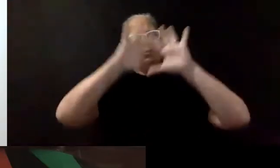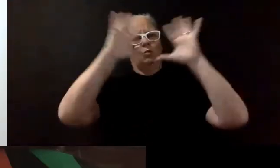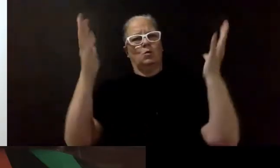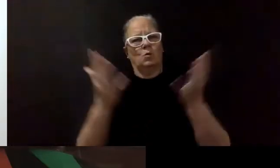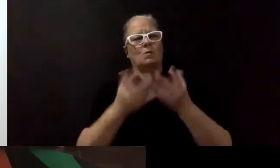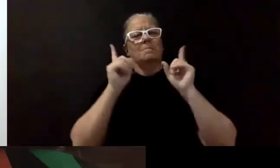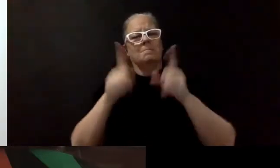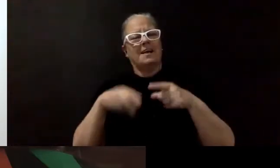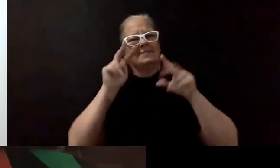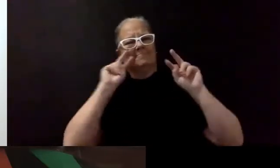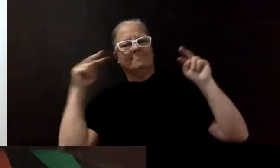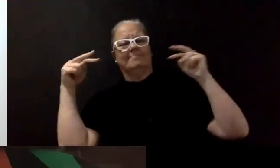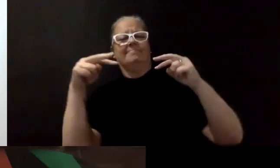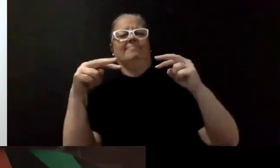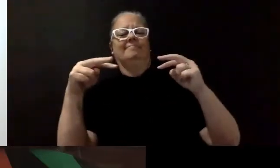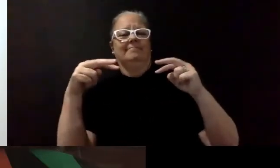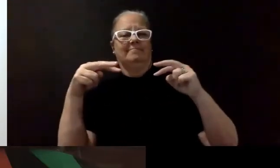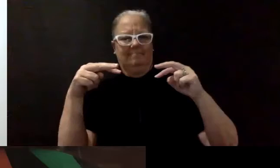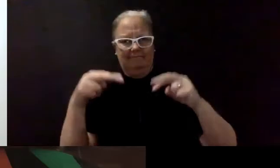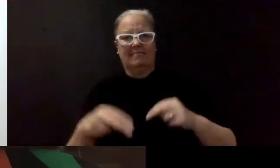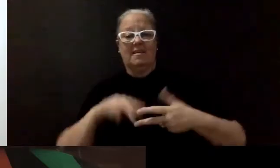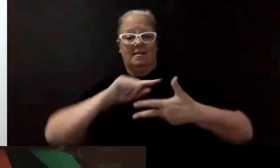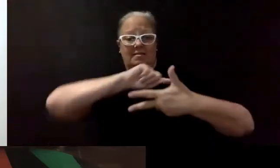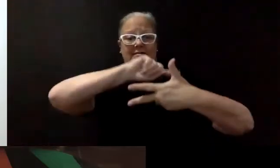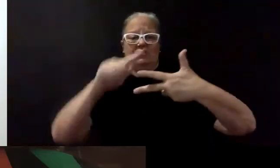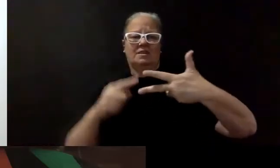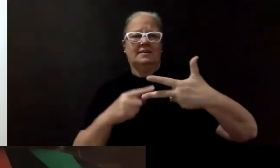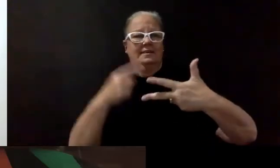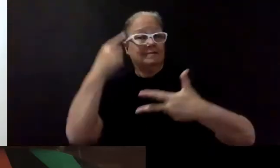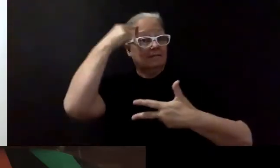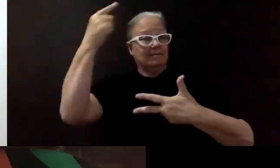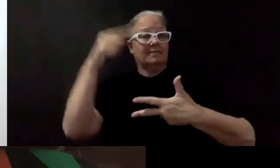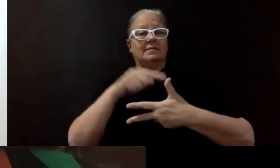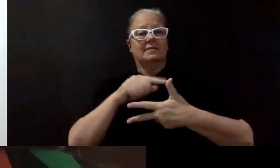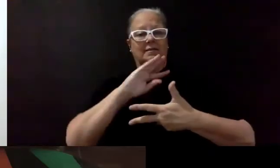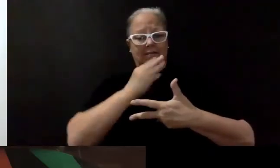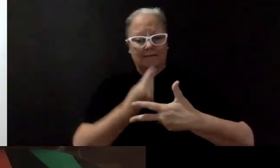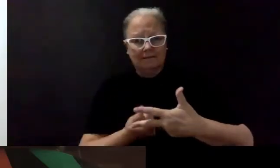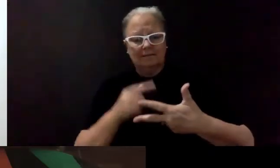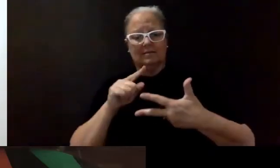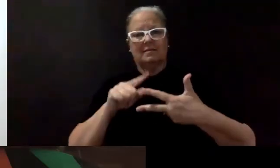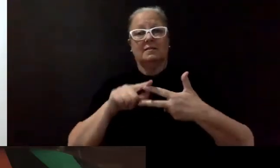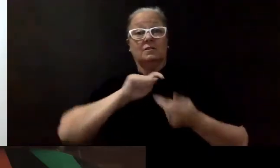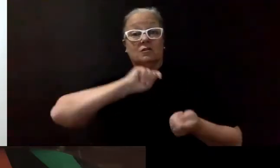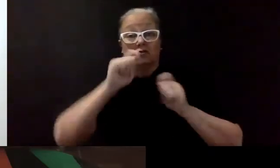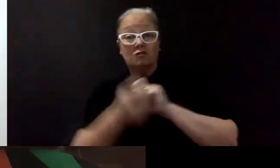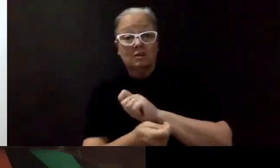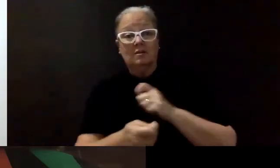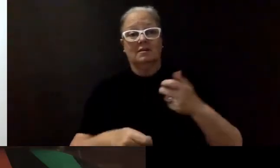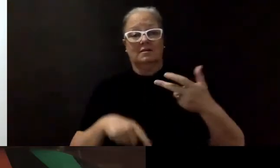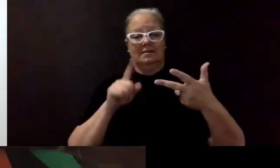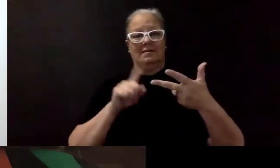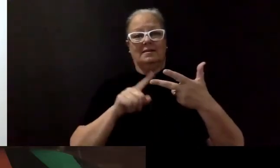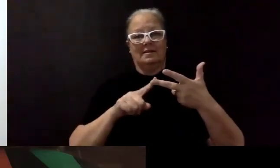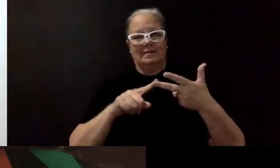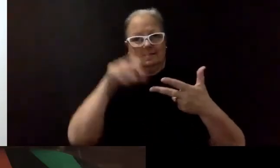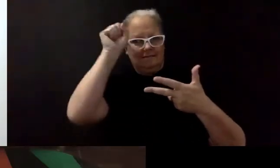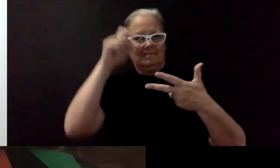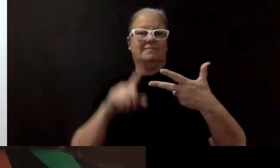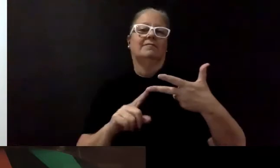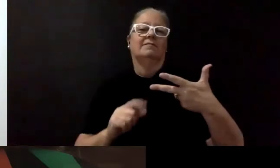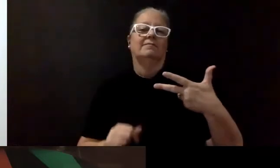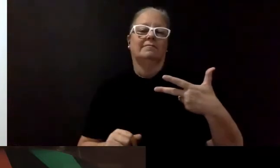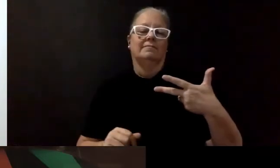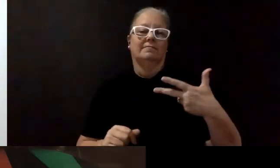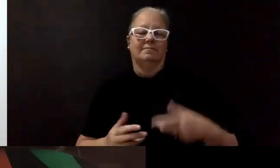through 3 core ideas: healing, transformation, and memory. The